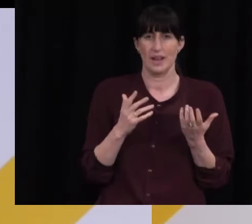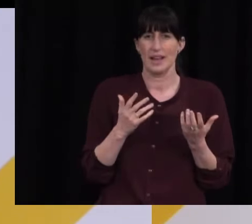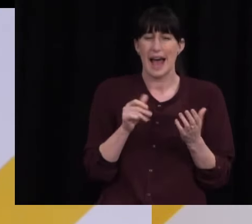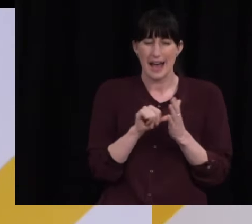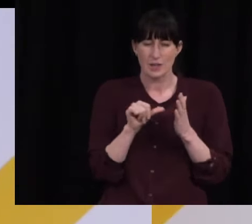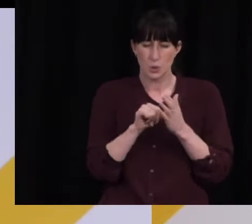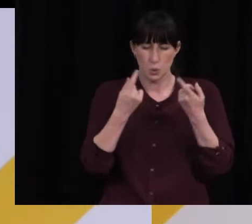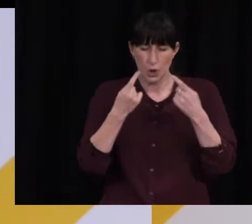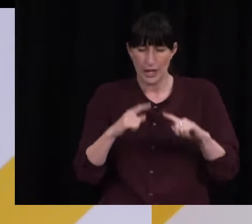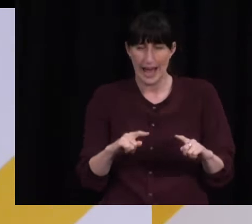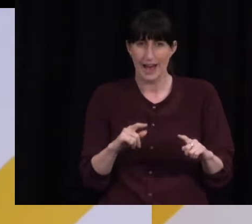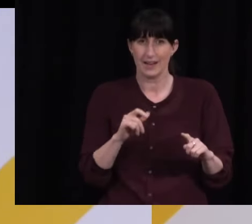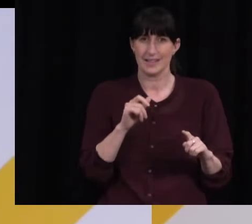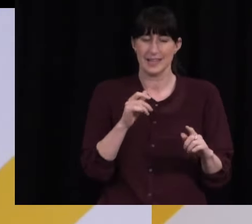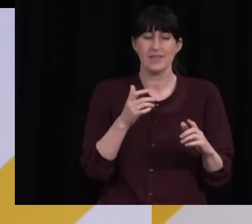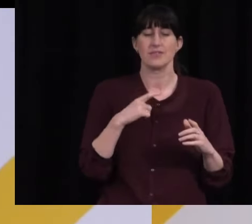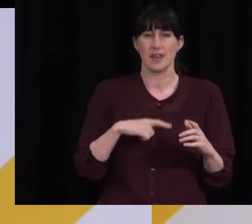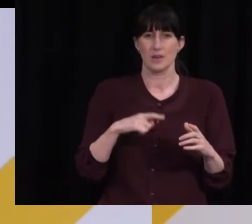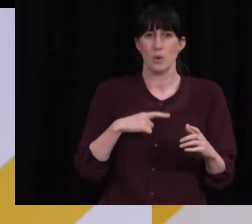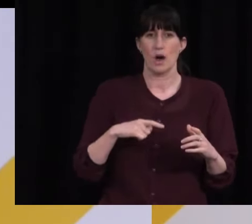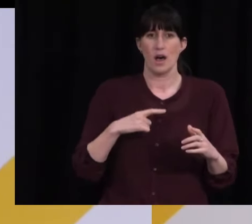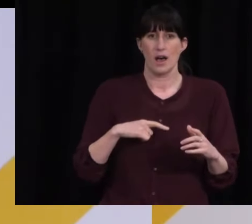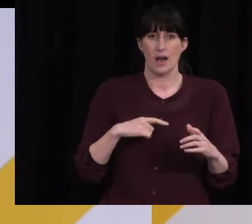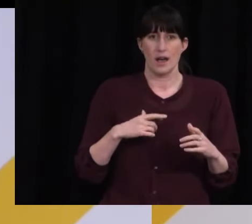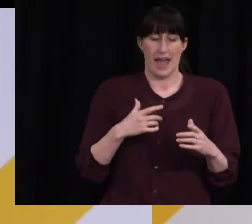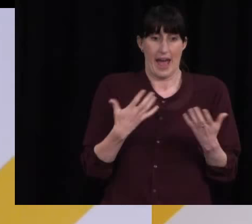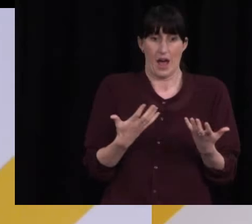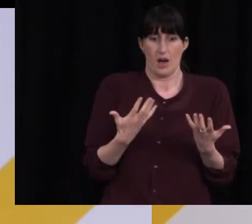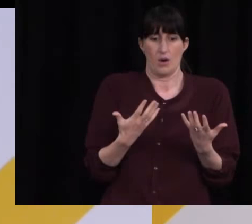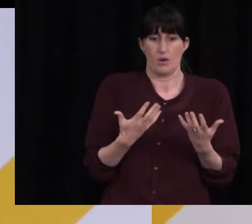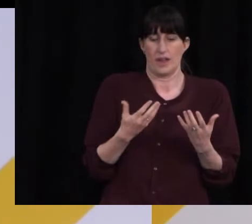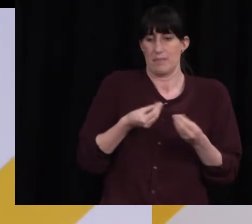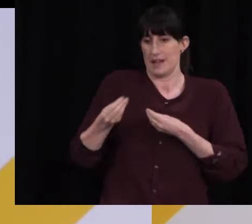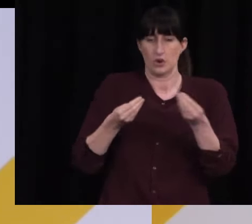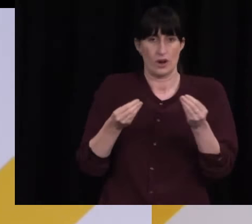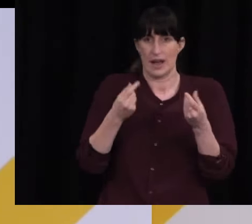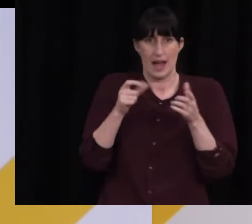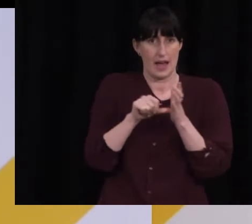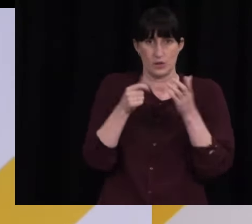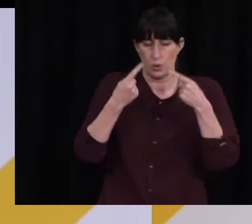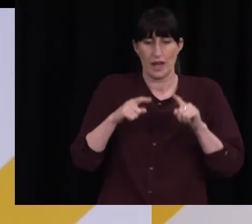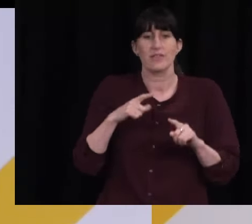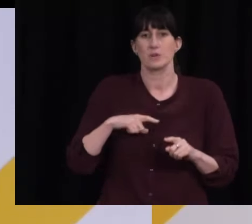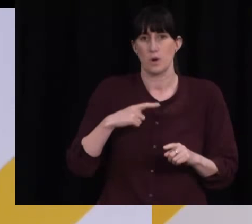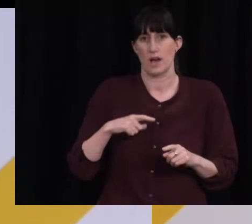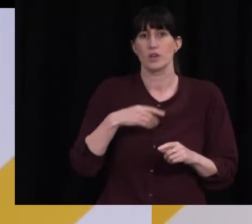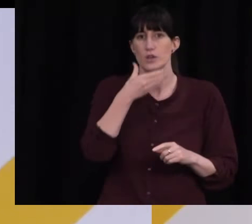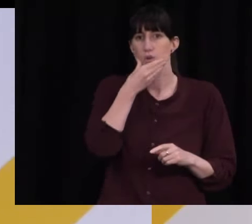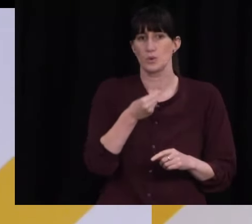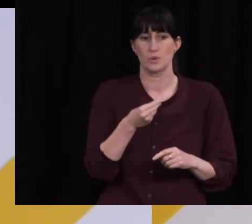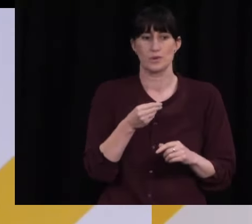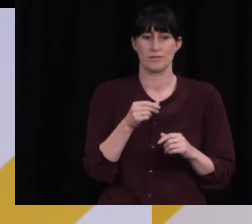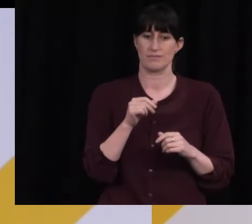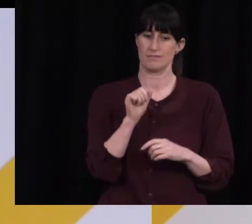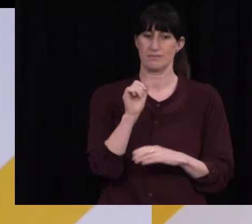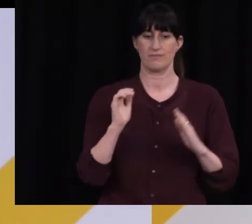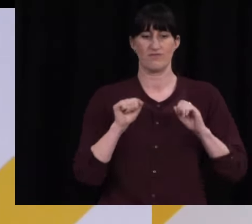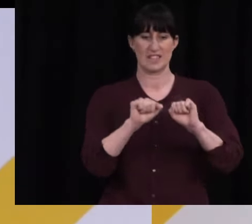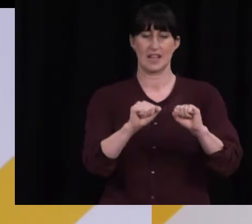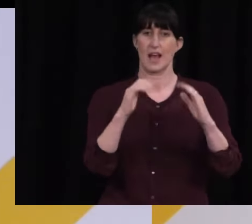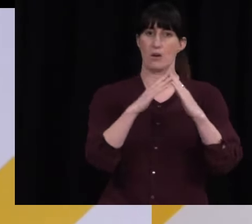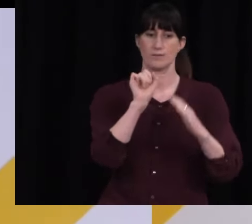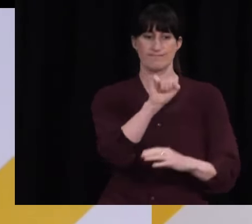is why we've just targeted those geographical areas and gone door to door. Do you have any information about compliance? Are people pretty happy to get tested when